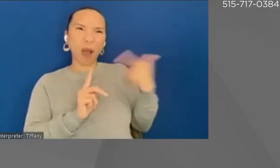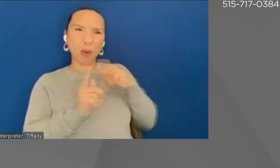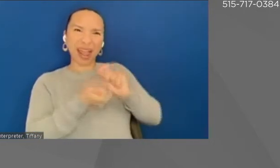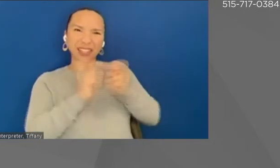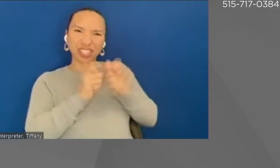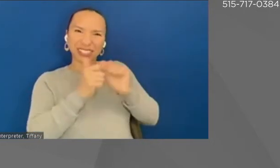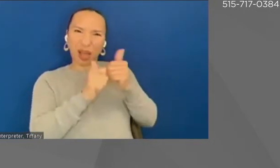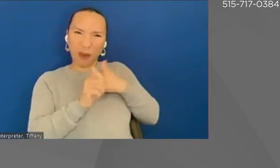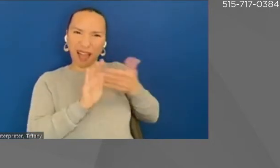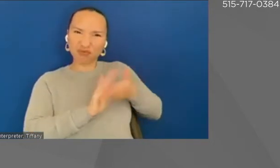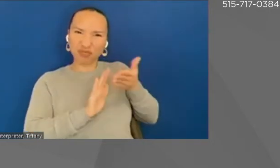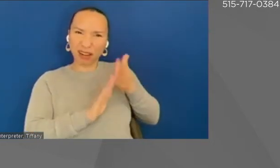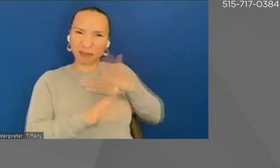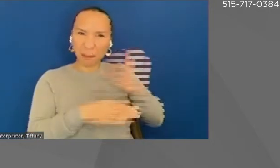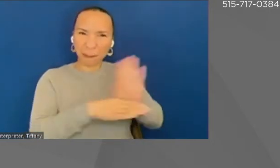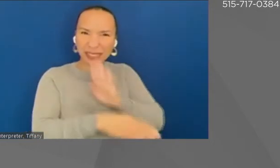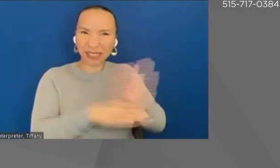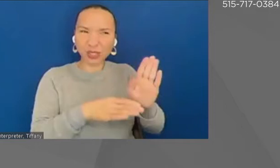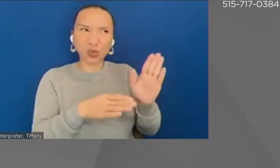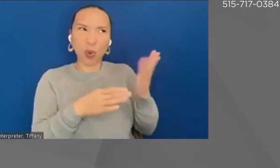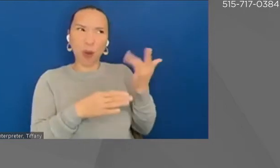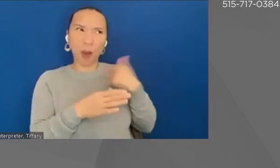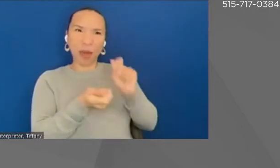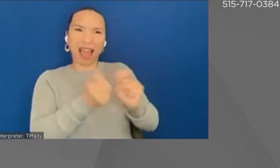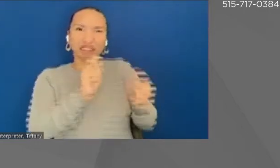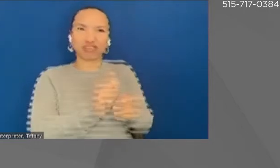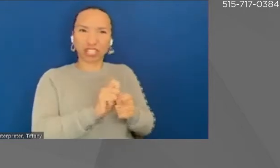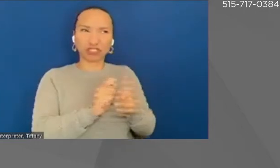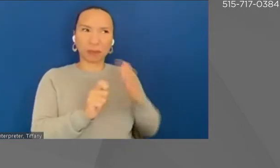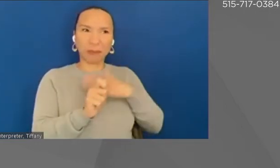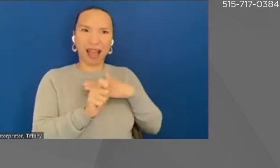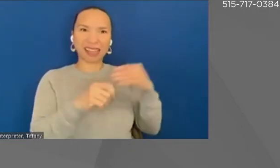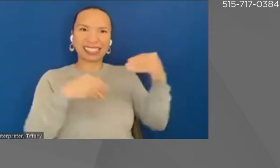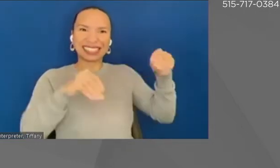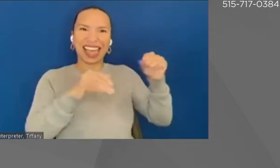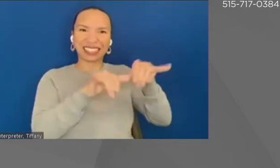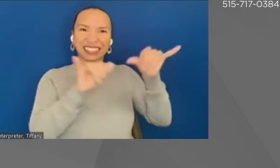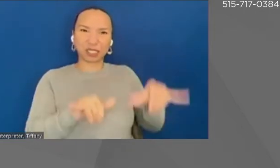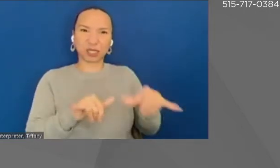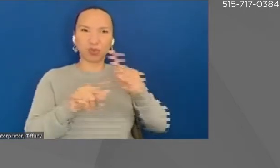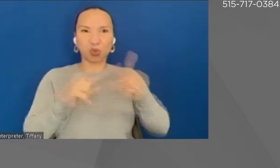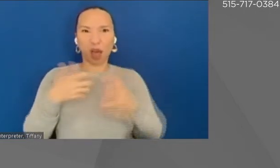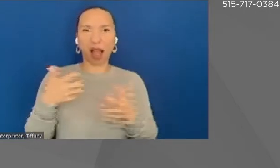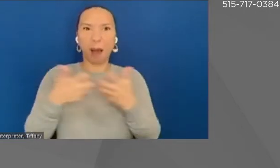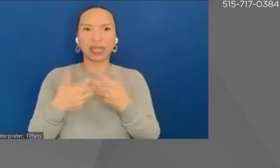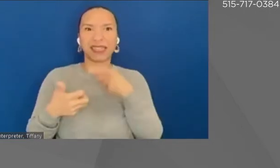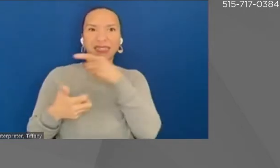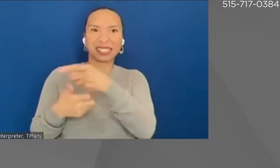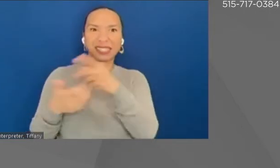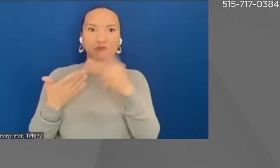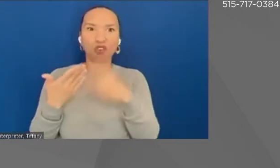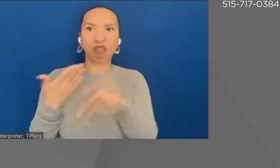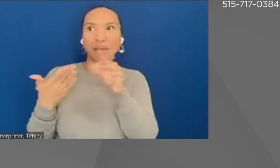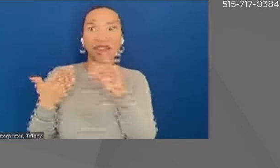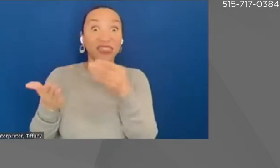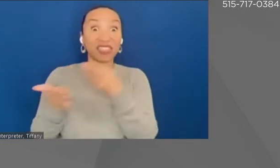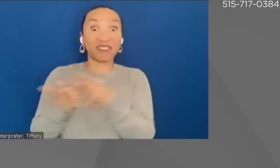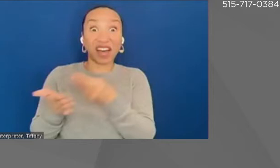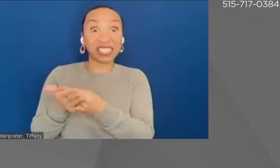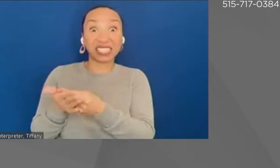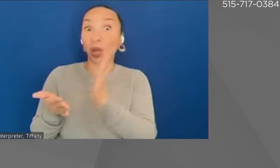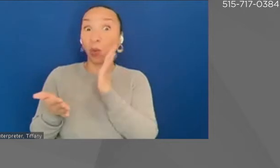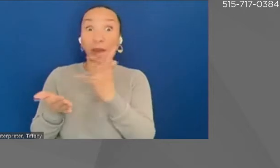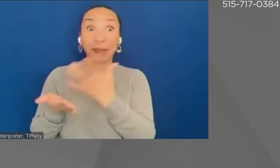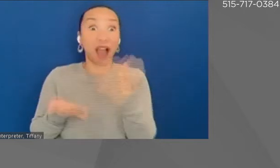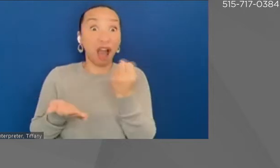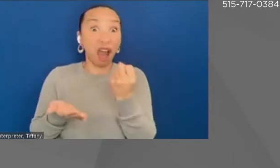or a change to my point of sale system to accommodate this program if the funding is going to go away in a year or 2 years? I think